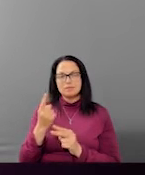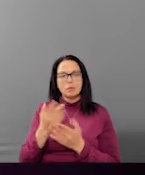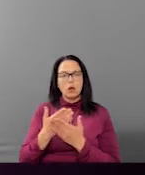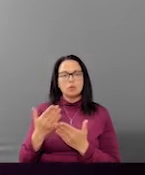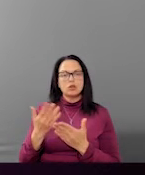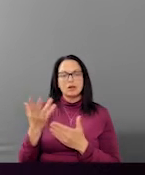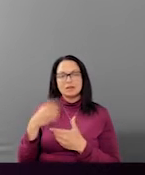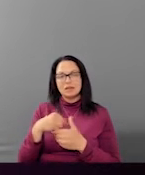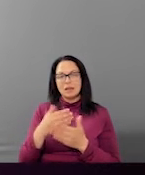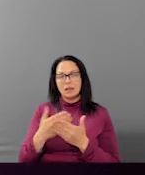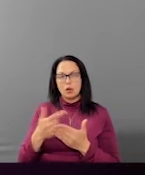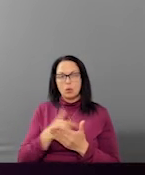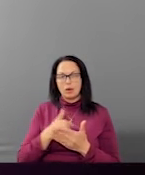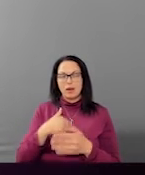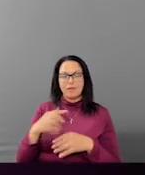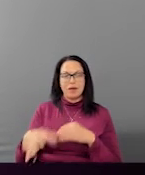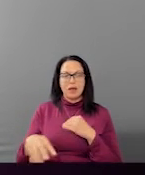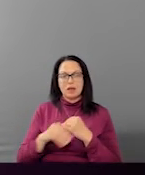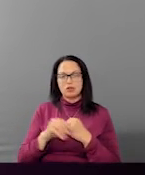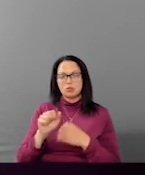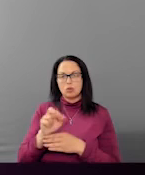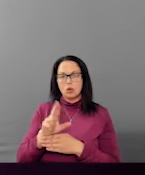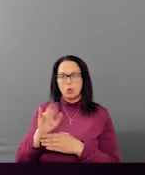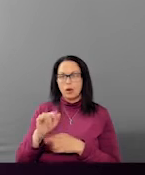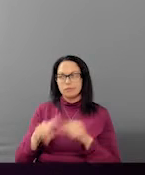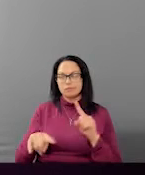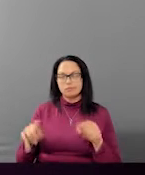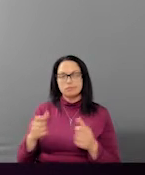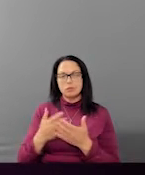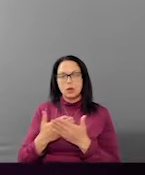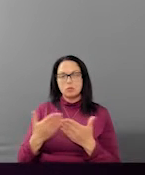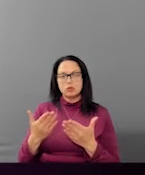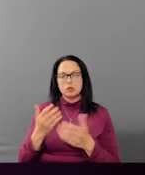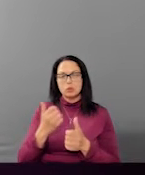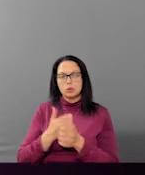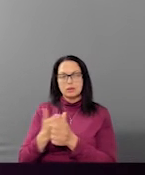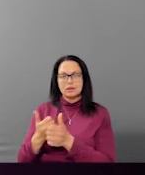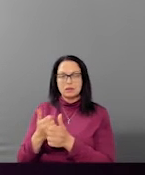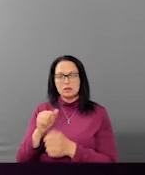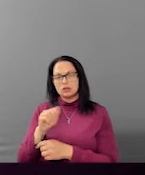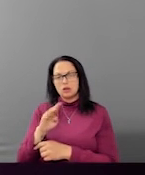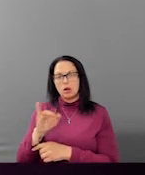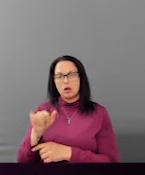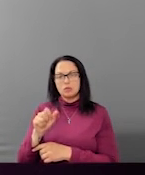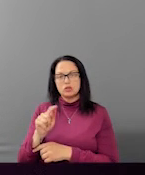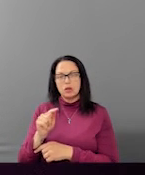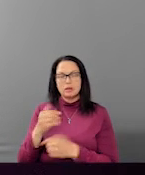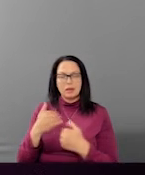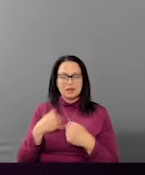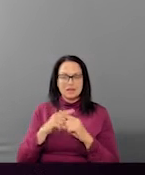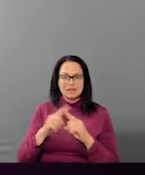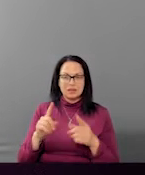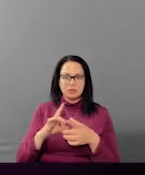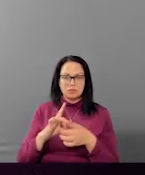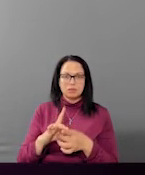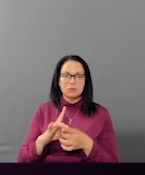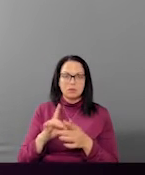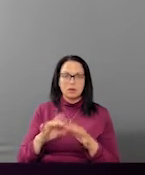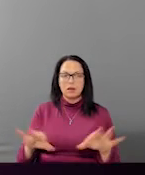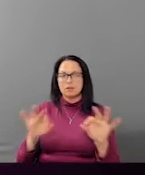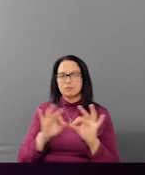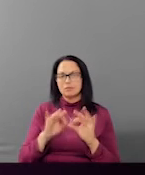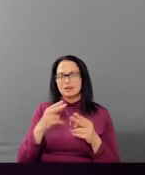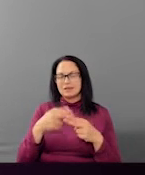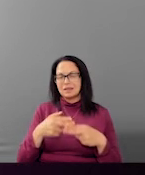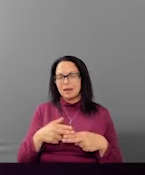object, we have an attributes array, an array of objects, where each object is a different attribute. And the key value pairs here are the name of